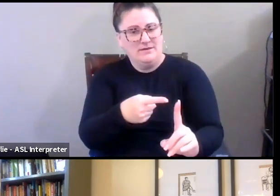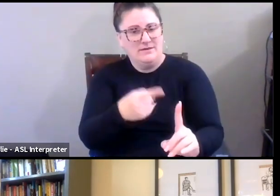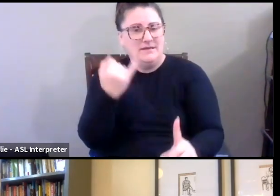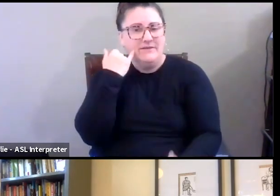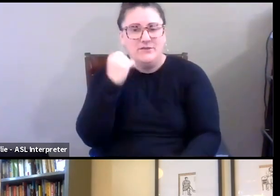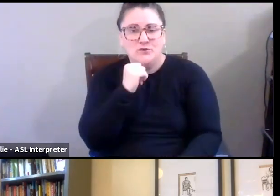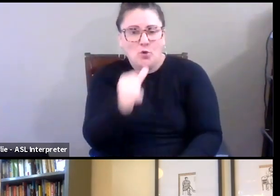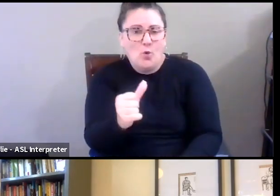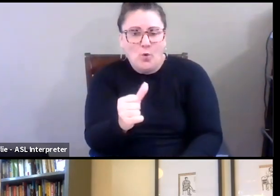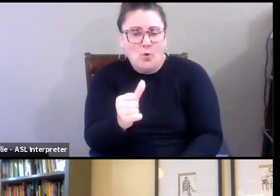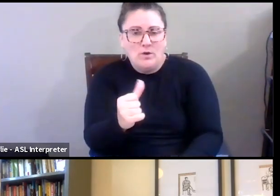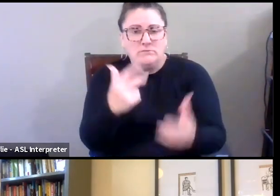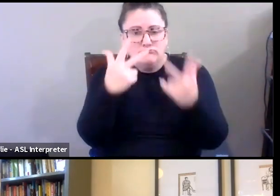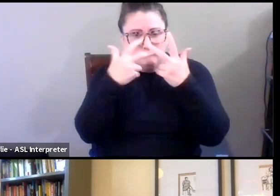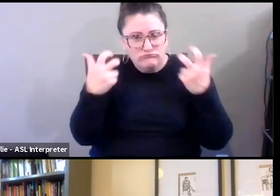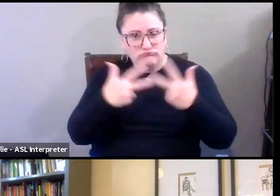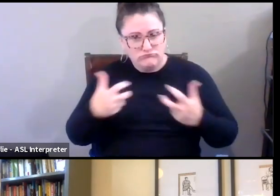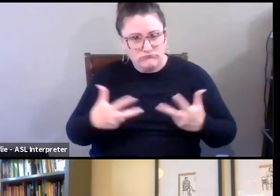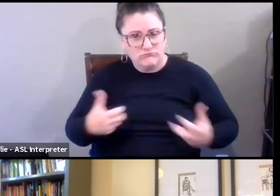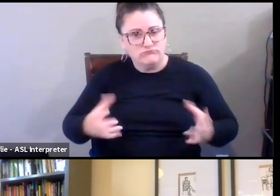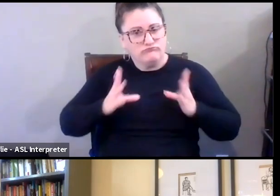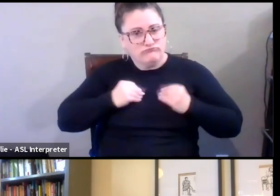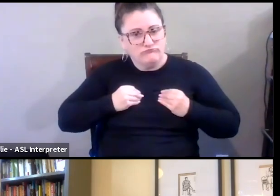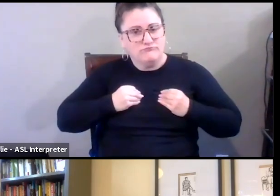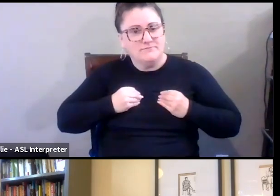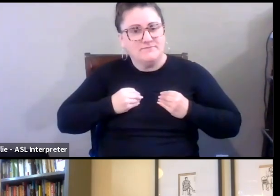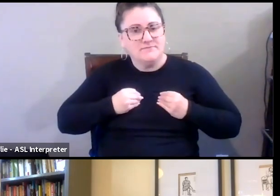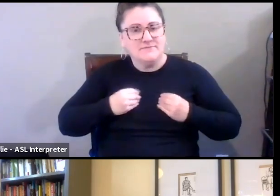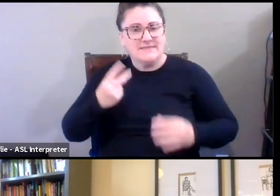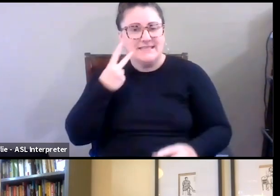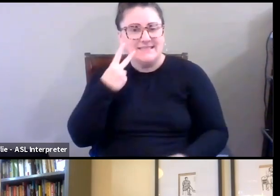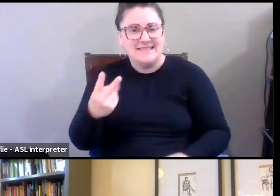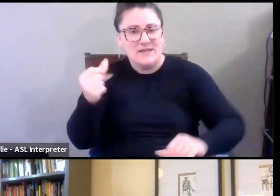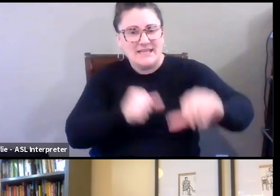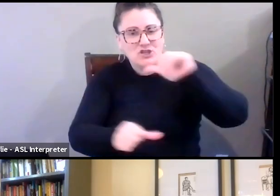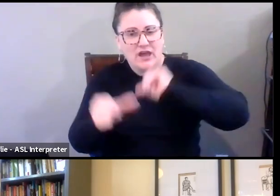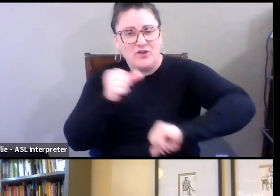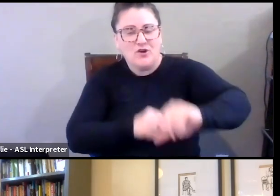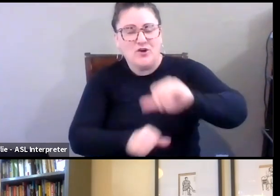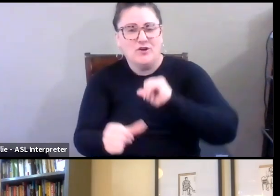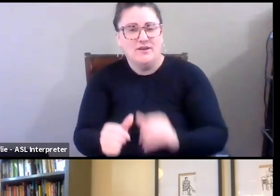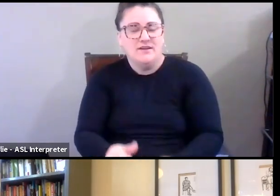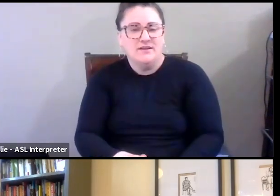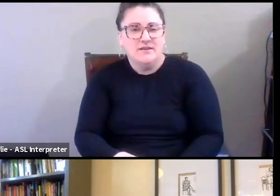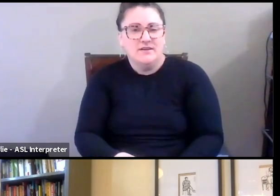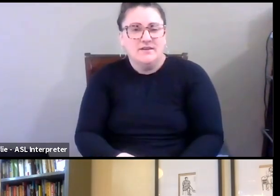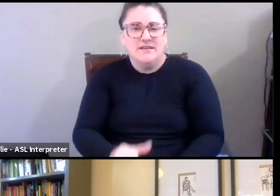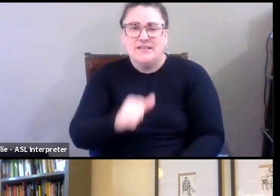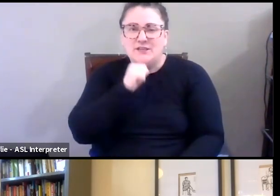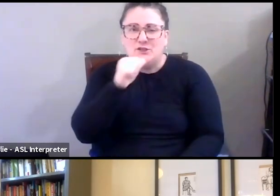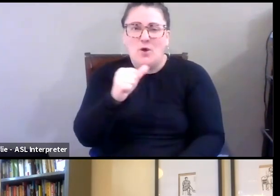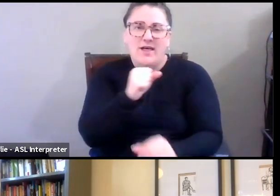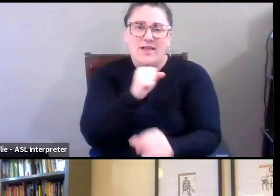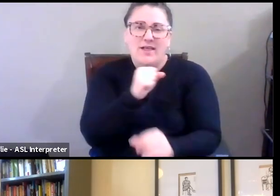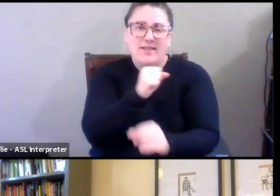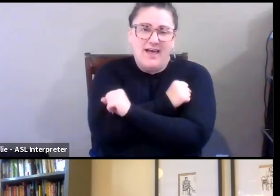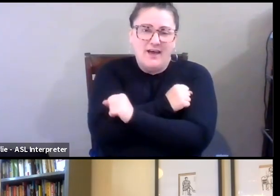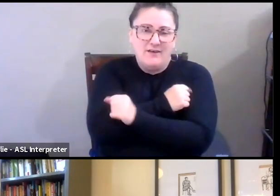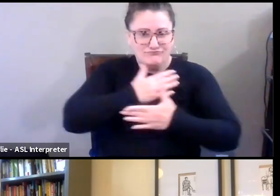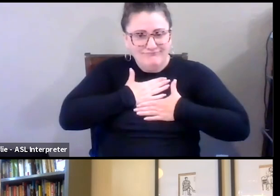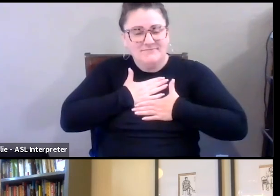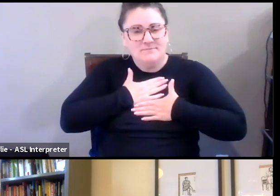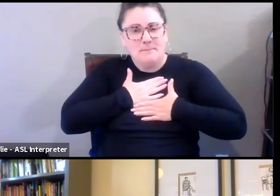to own what you are, if you never get to see it with each other, if you never get to like love the parts of yourself that are